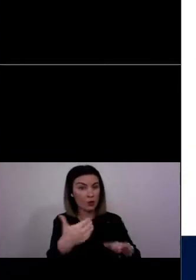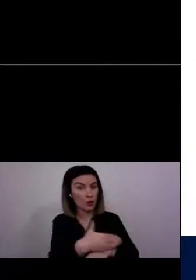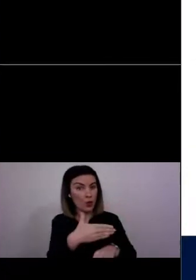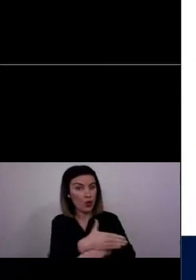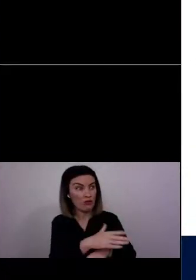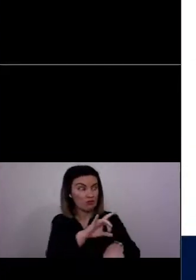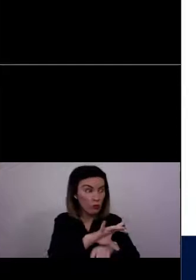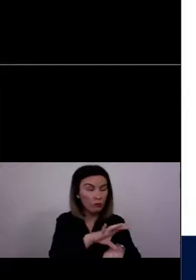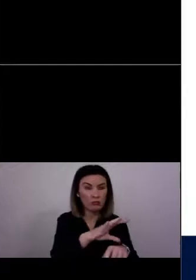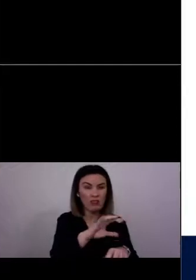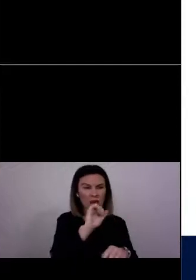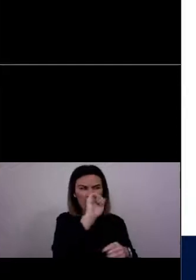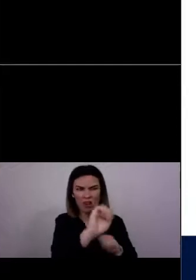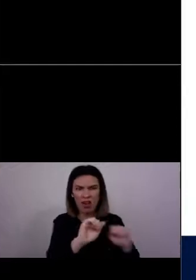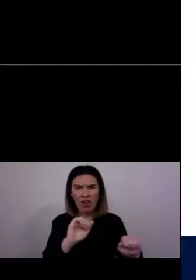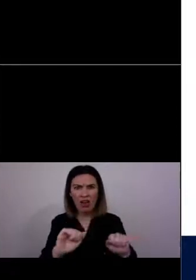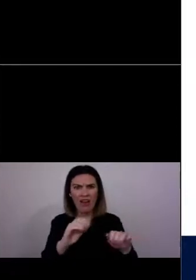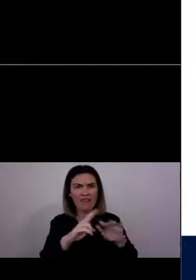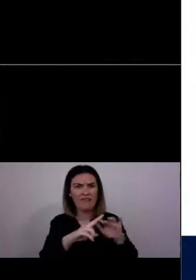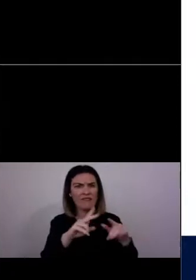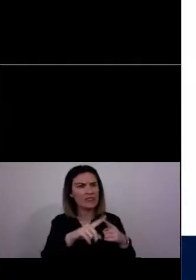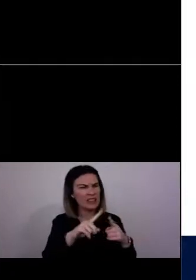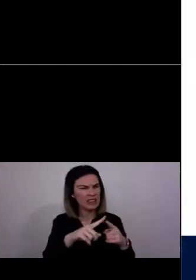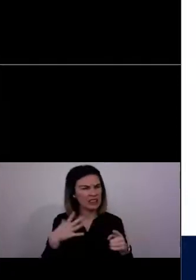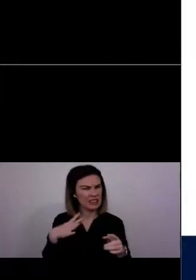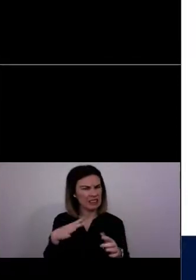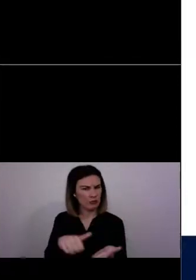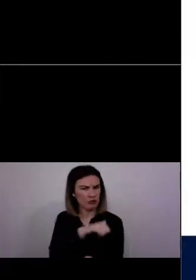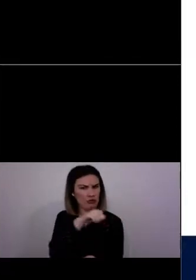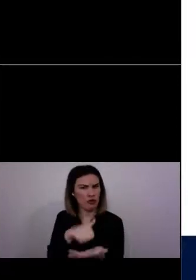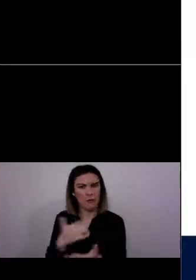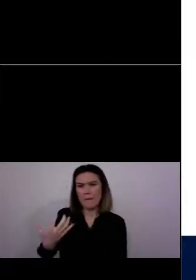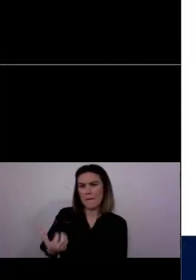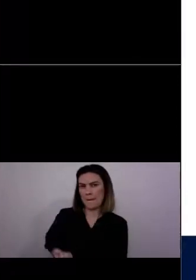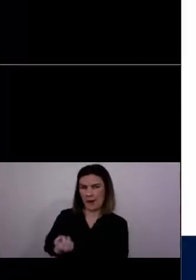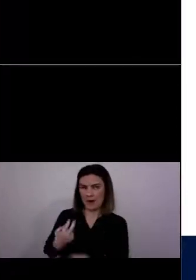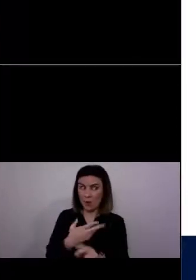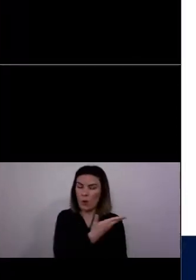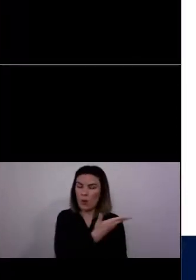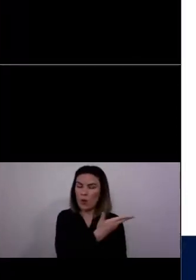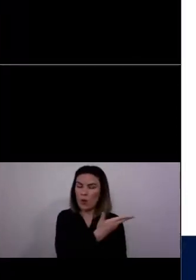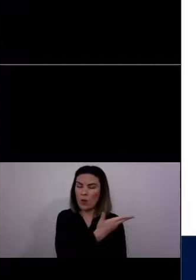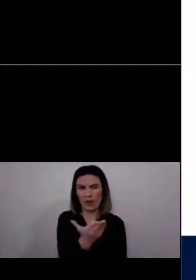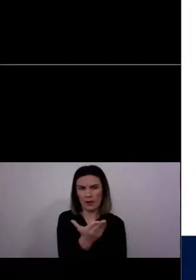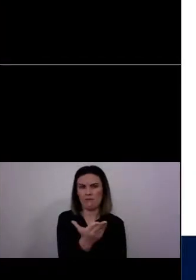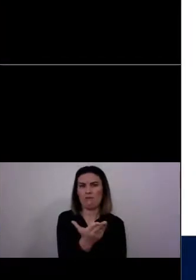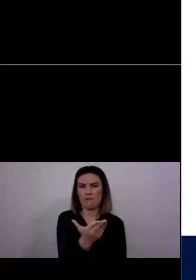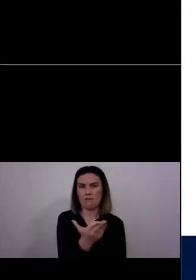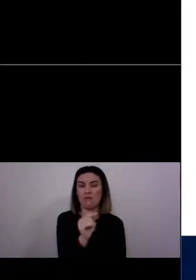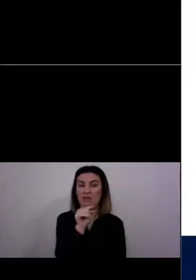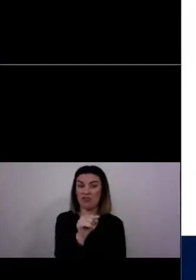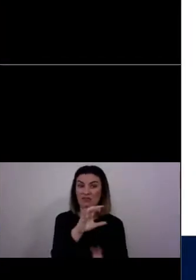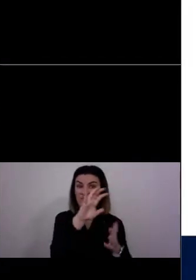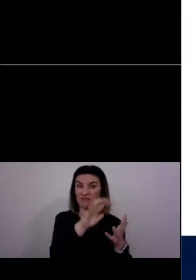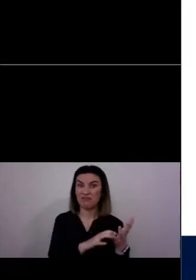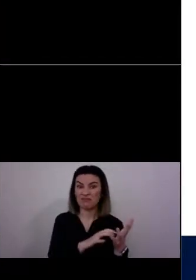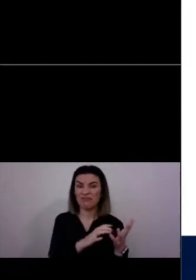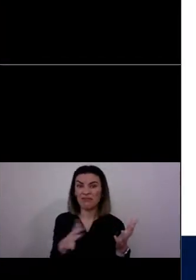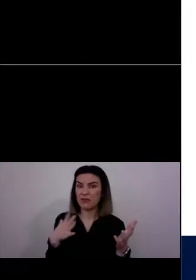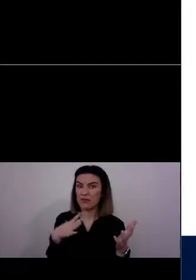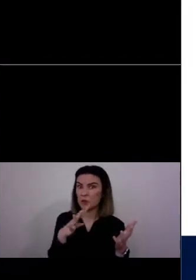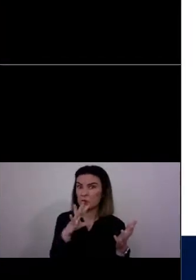rates and industry standards. In this section, you'll also be asked to, if your